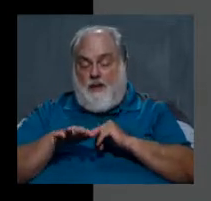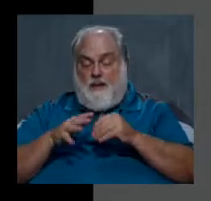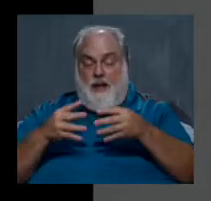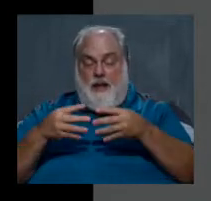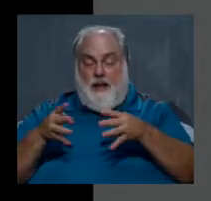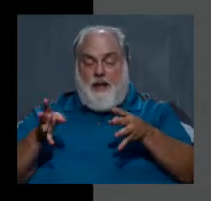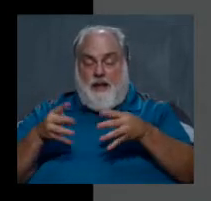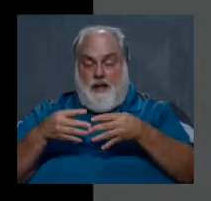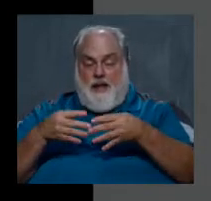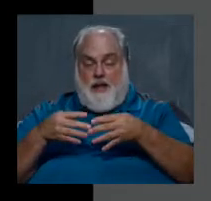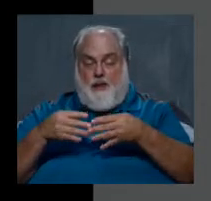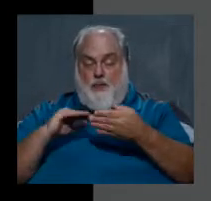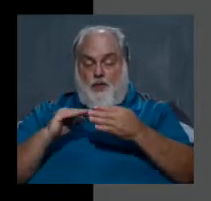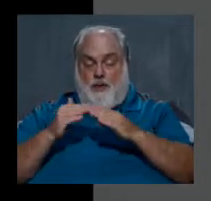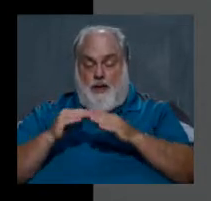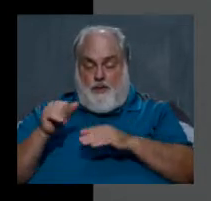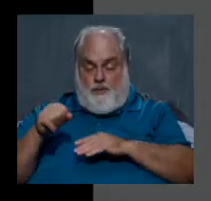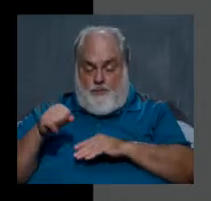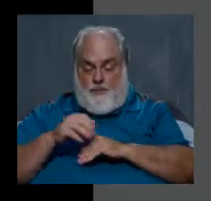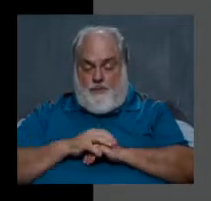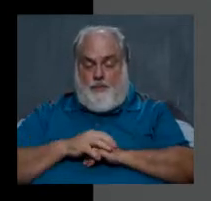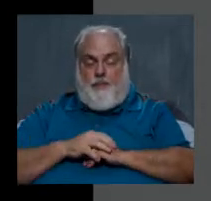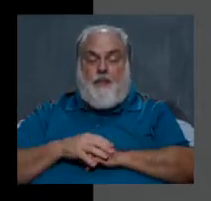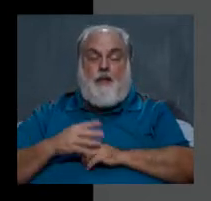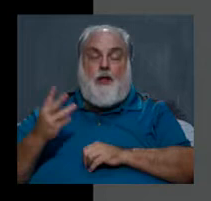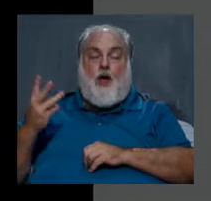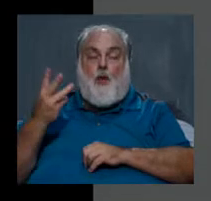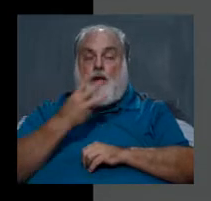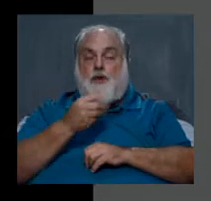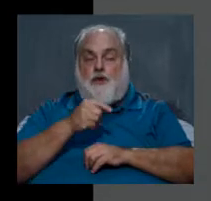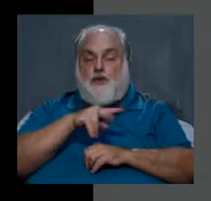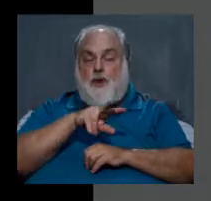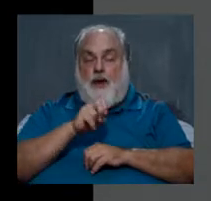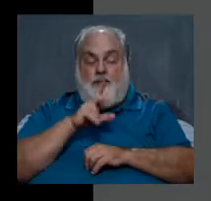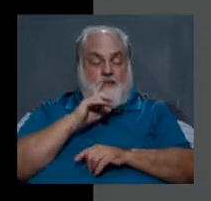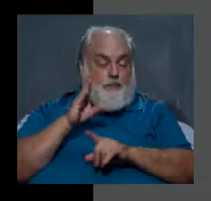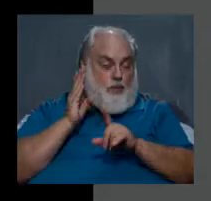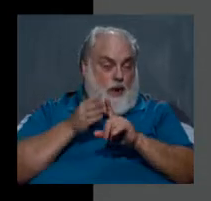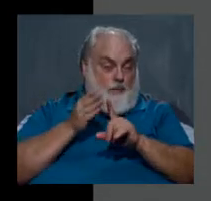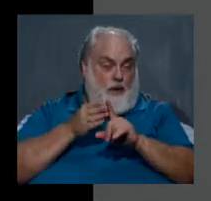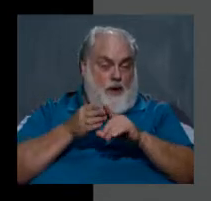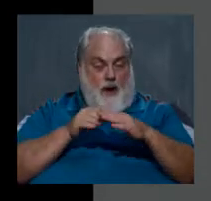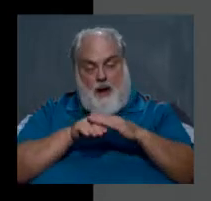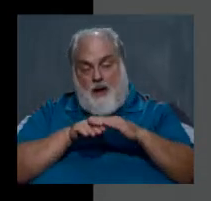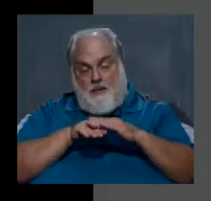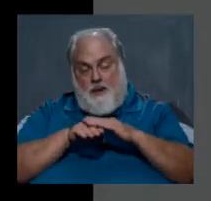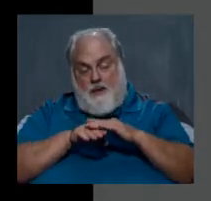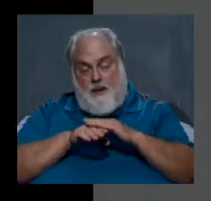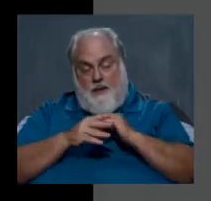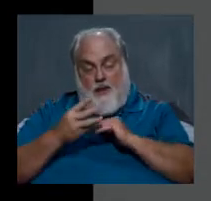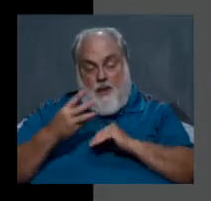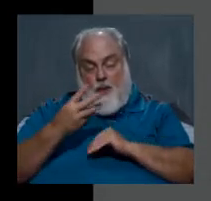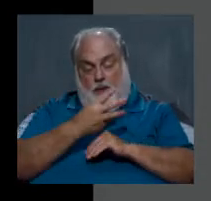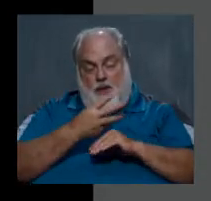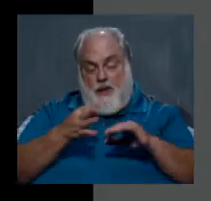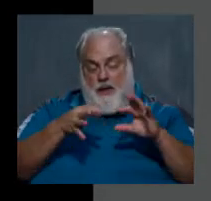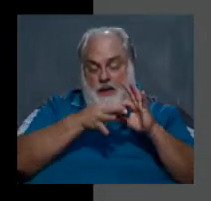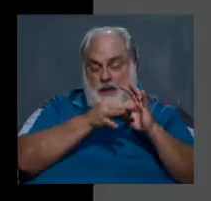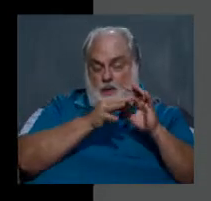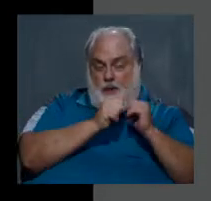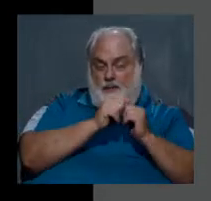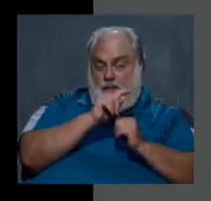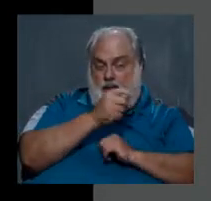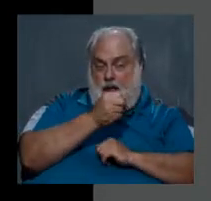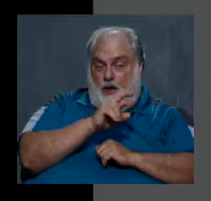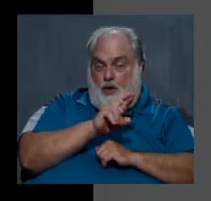gated community. The applicant indicates the western driveway is the primary access to the development. The west driveway connects to the light at Taylor Loop and